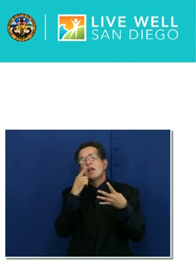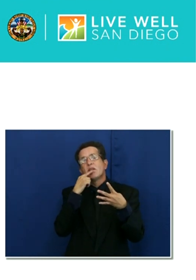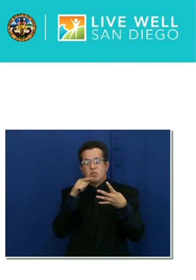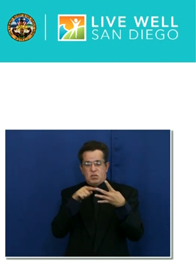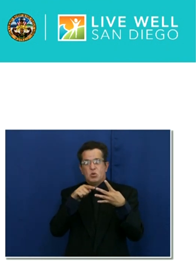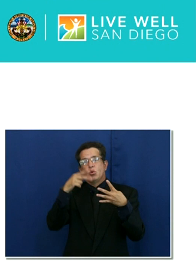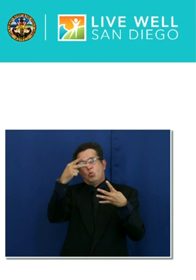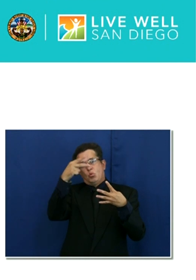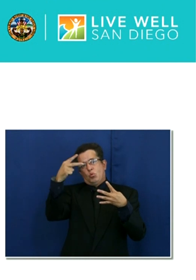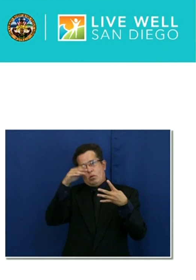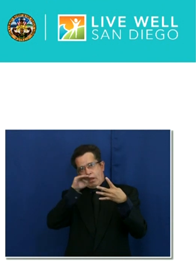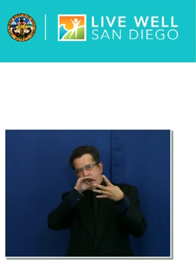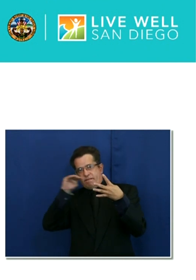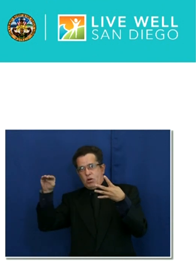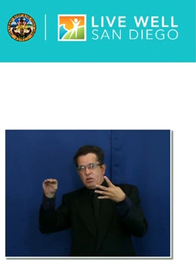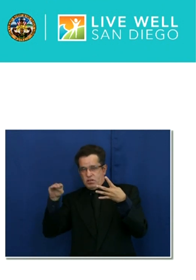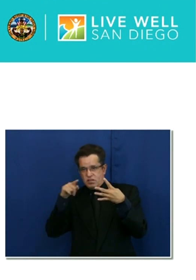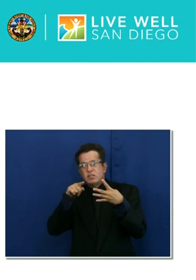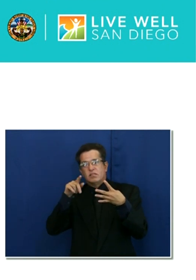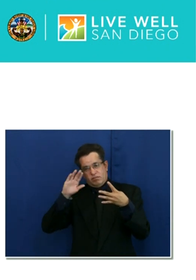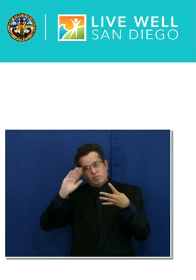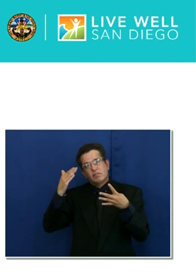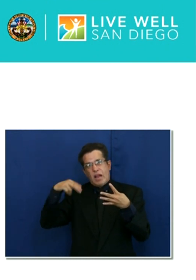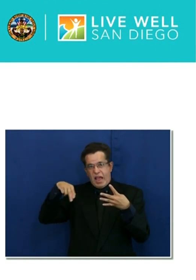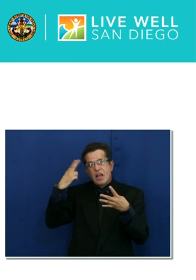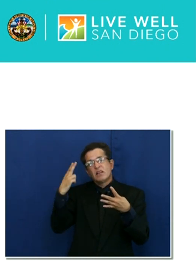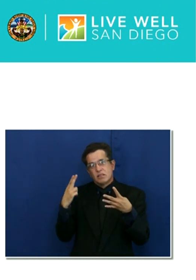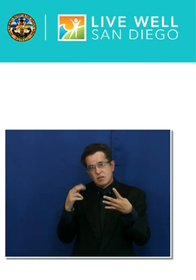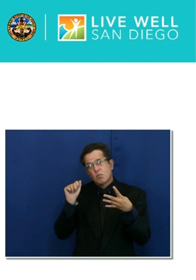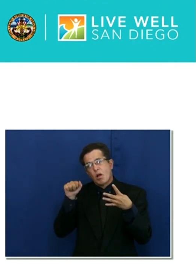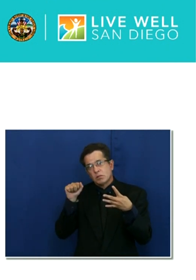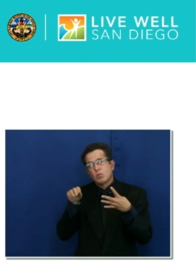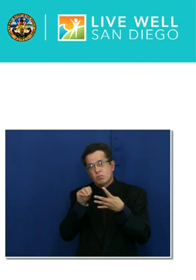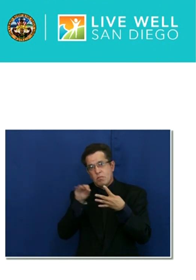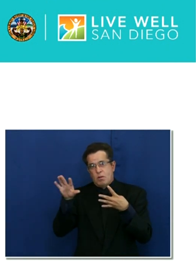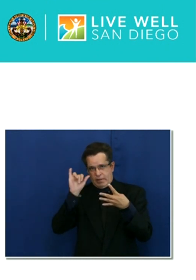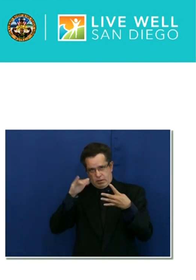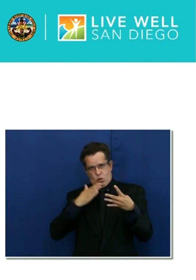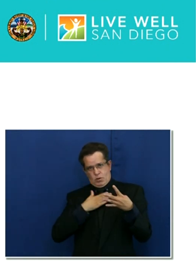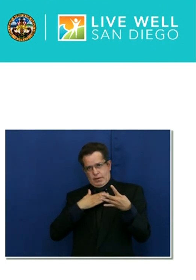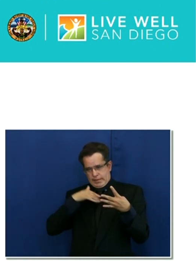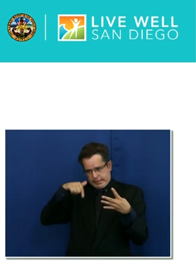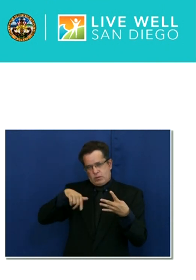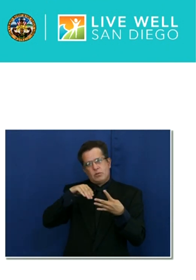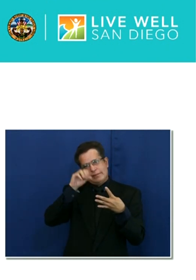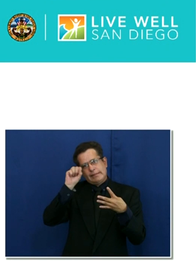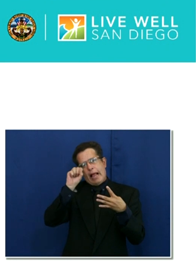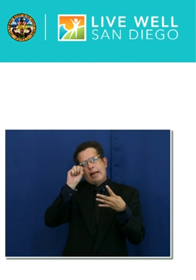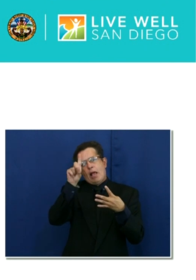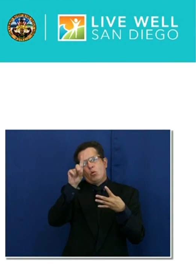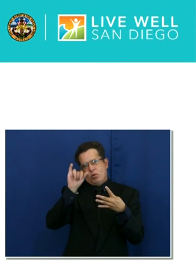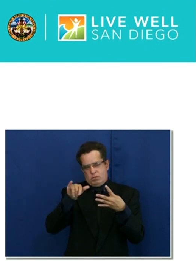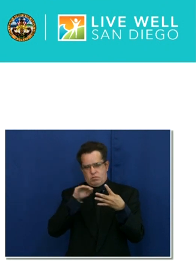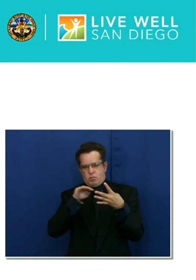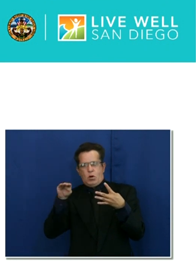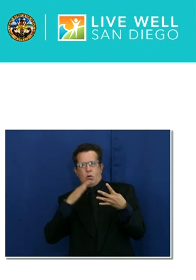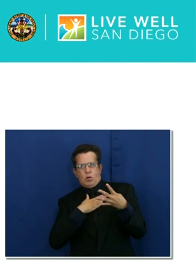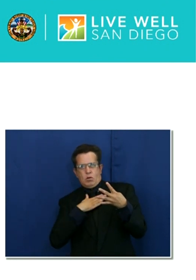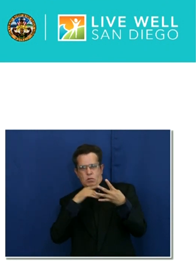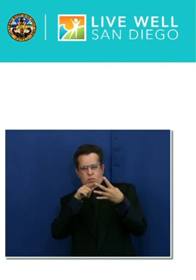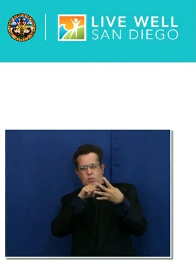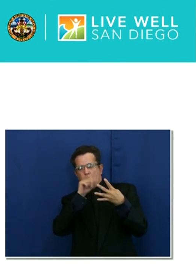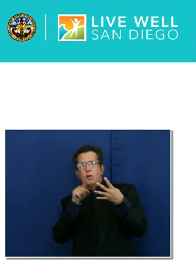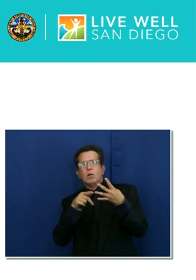tier 2, where you see substantial transmission, and that's where San Diego currently resides. The third